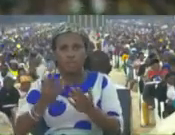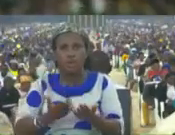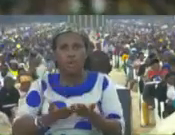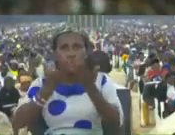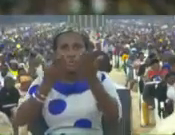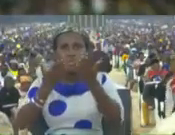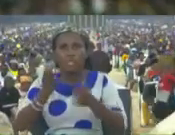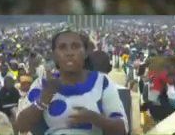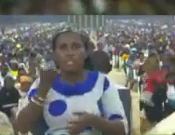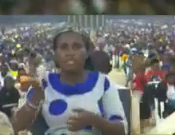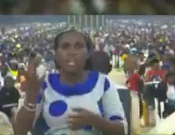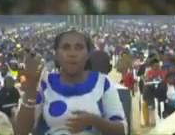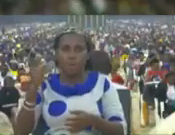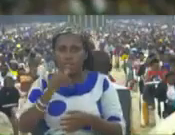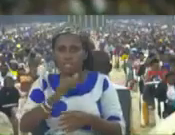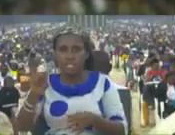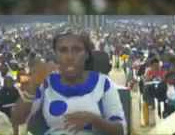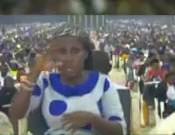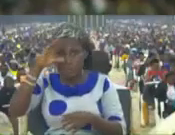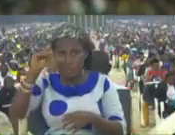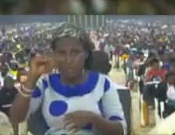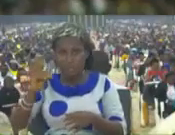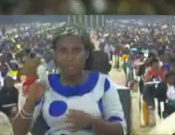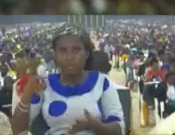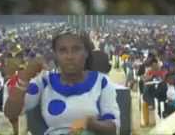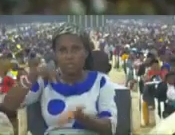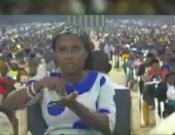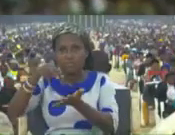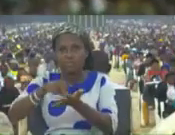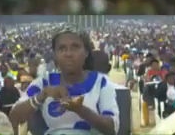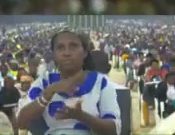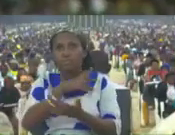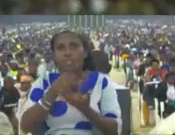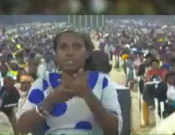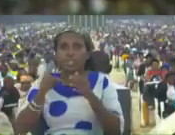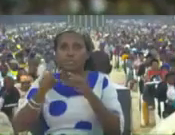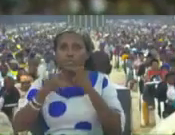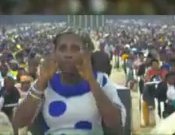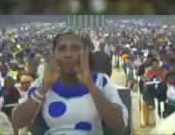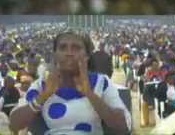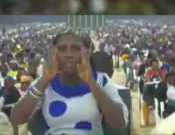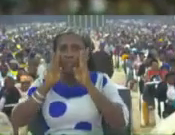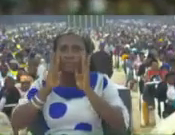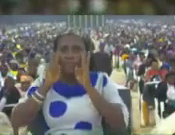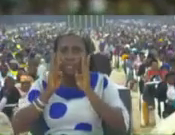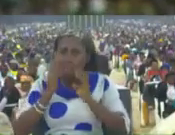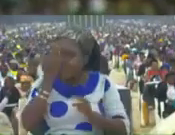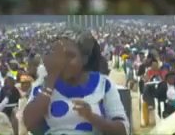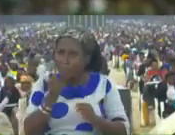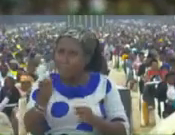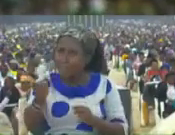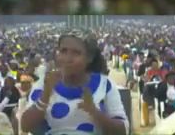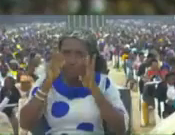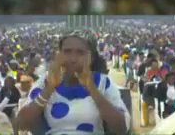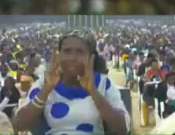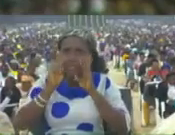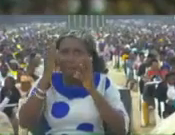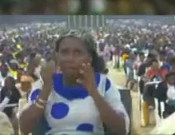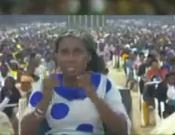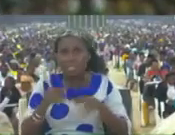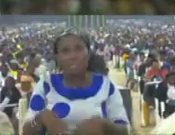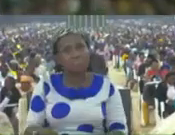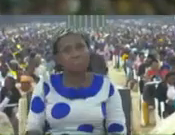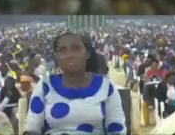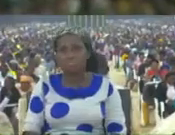There was a man who got up and started crying. Why was he crying? He said, "Once upon a